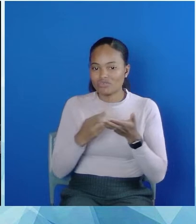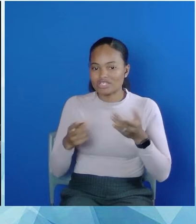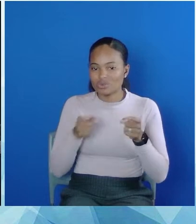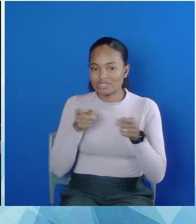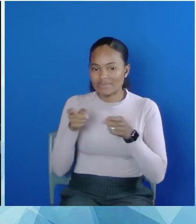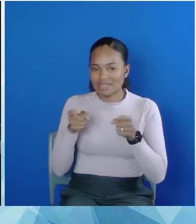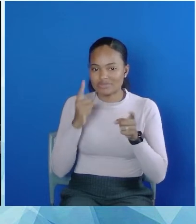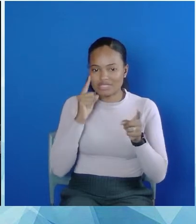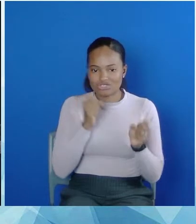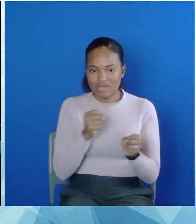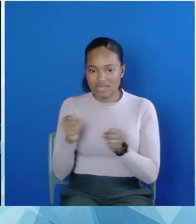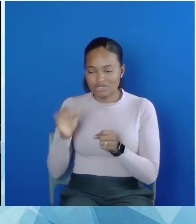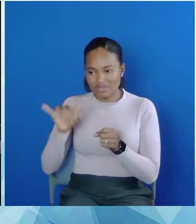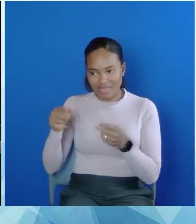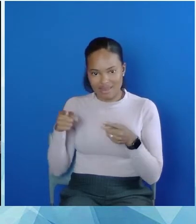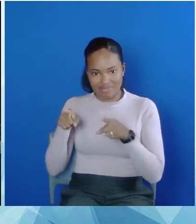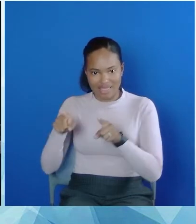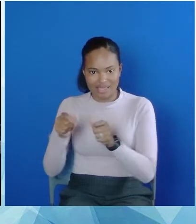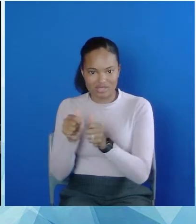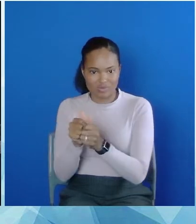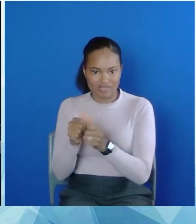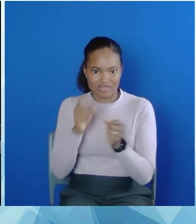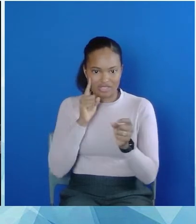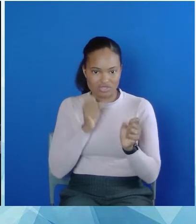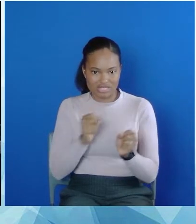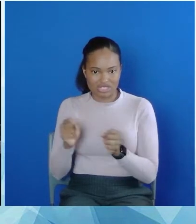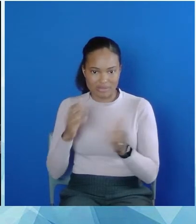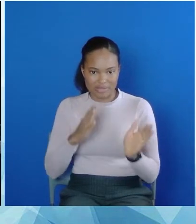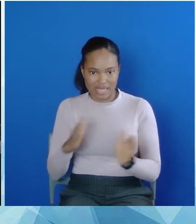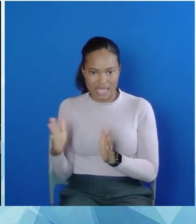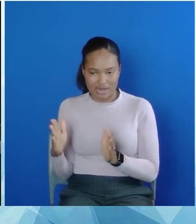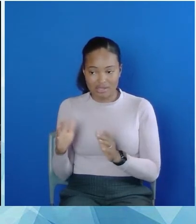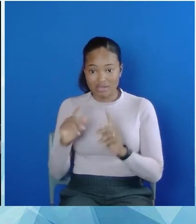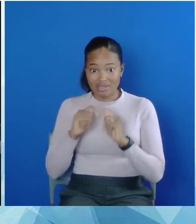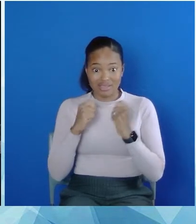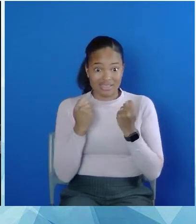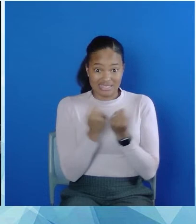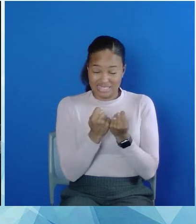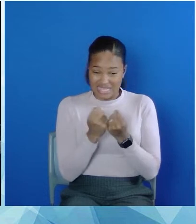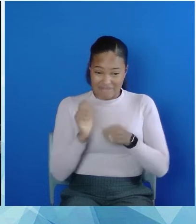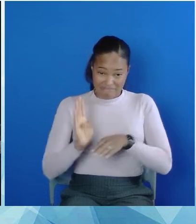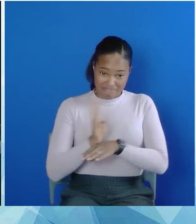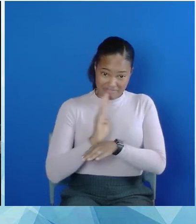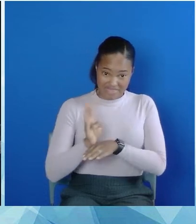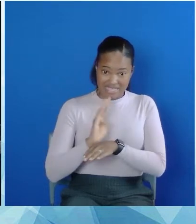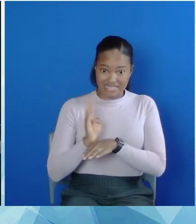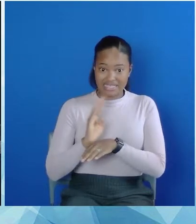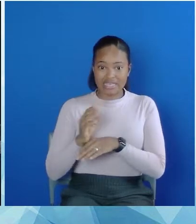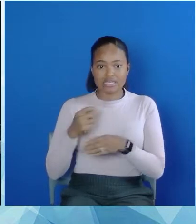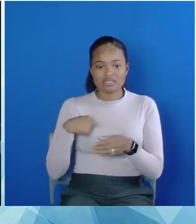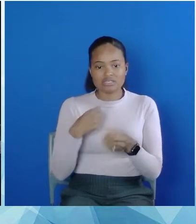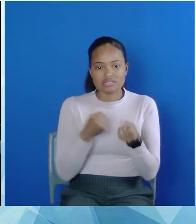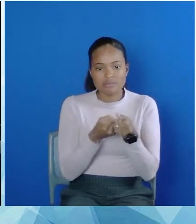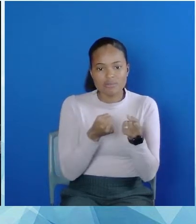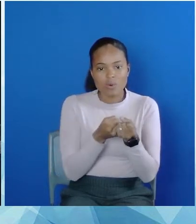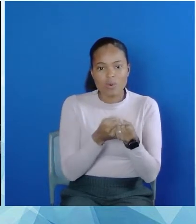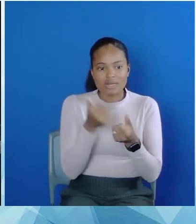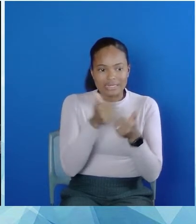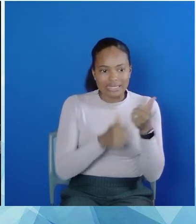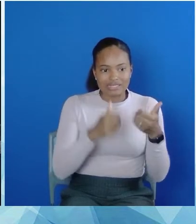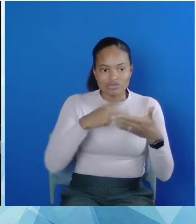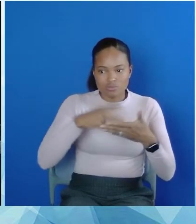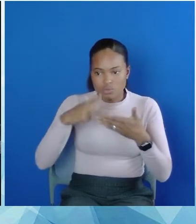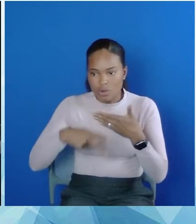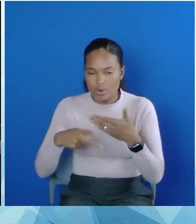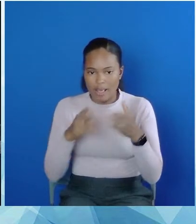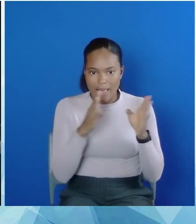aligns with the agency's strategic plan. The team is very busy supporting each of the educational programs with planning the